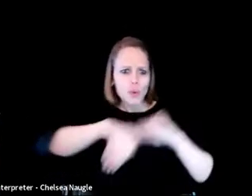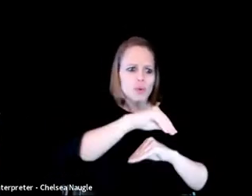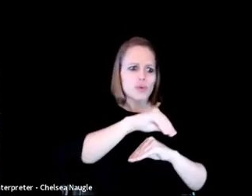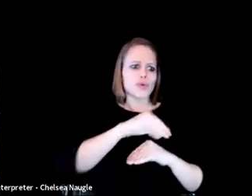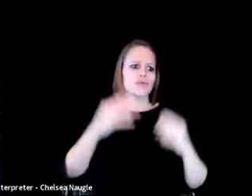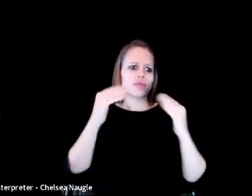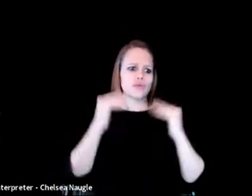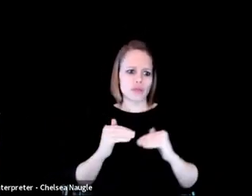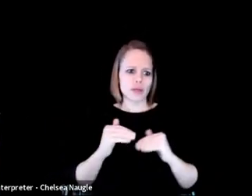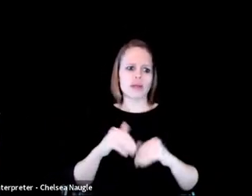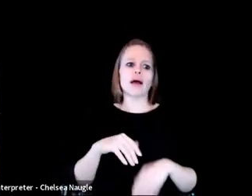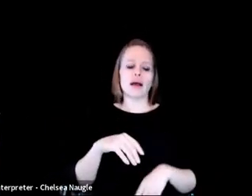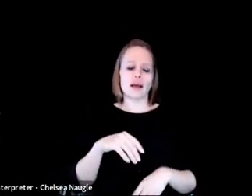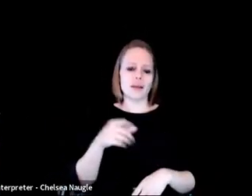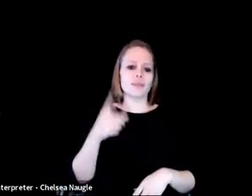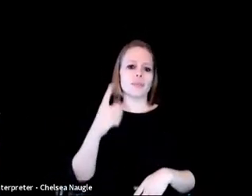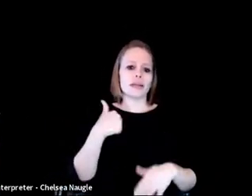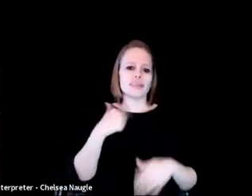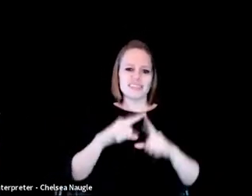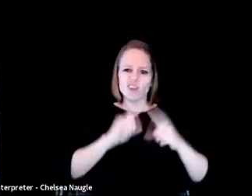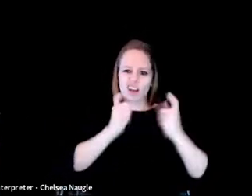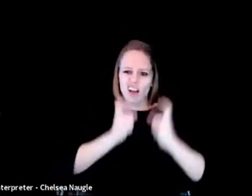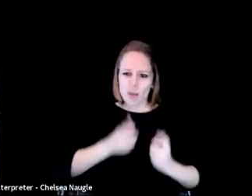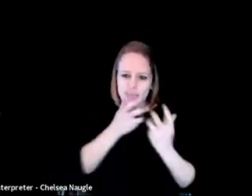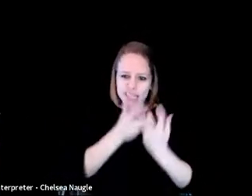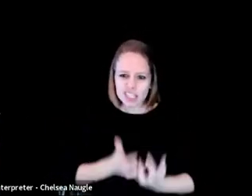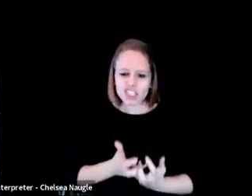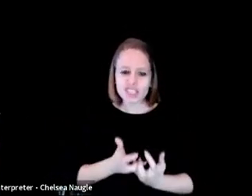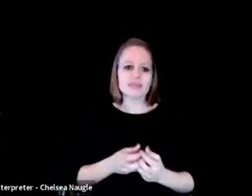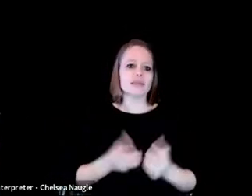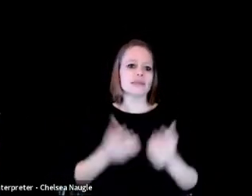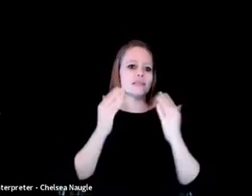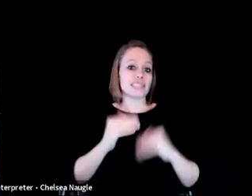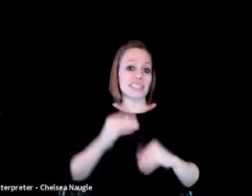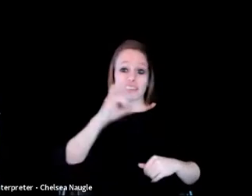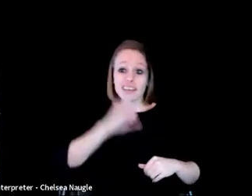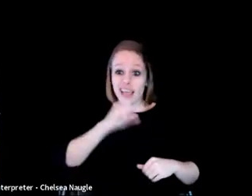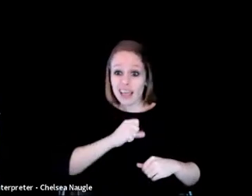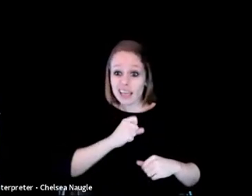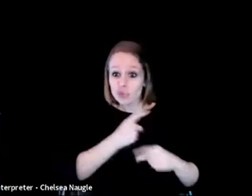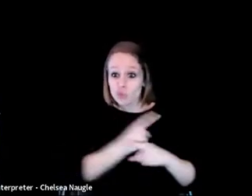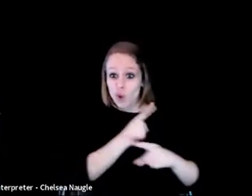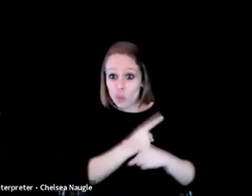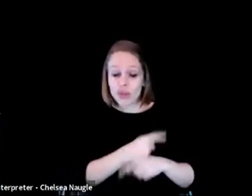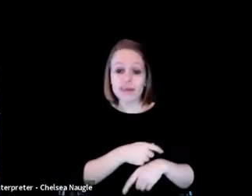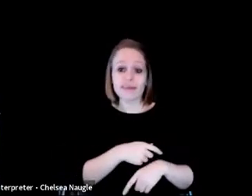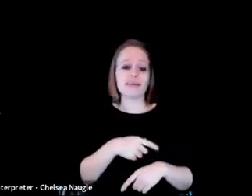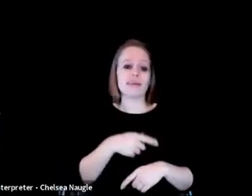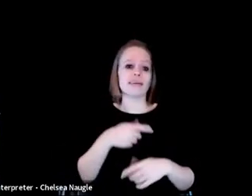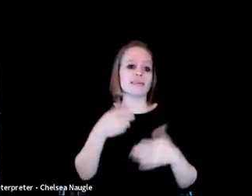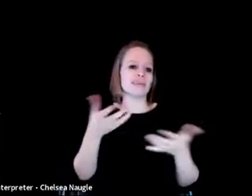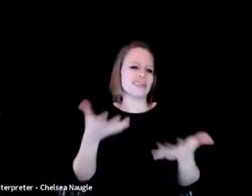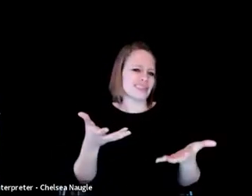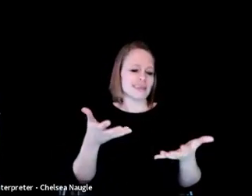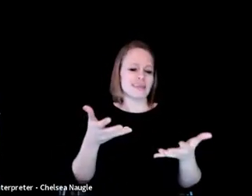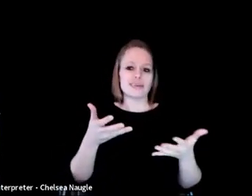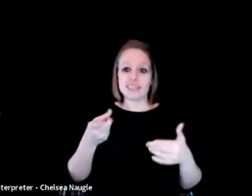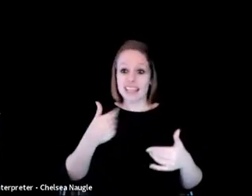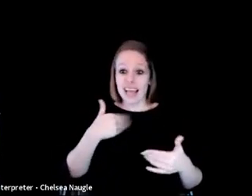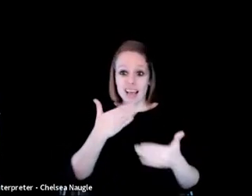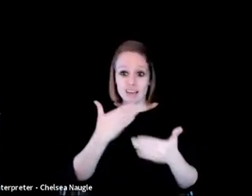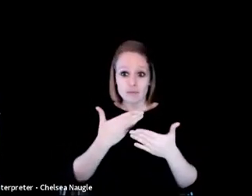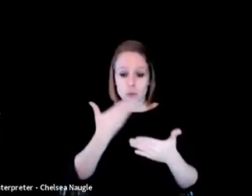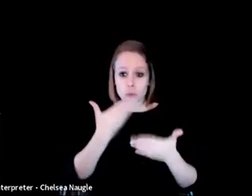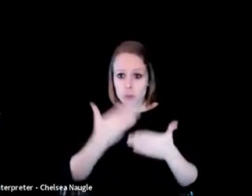accommodations, what the curriculum looks like. Is it age respectful as well as meaningful? And then what we also